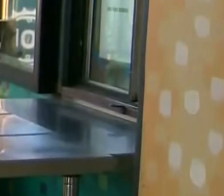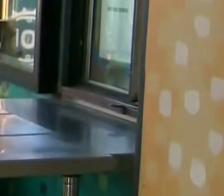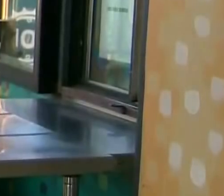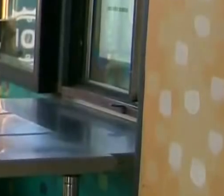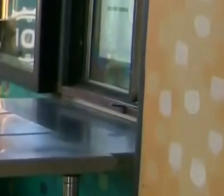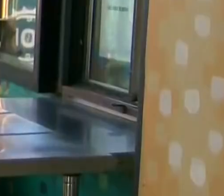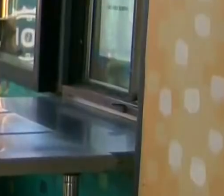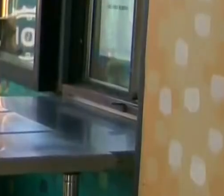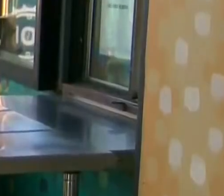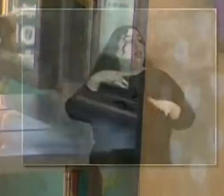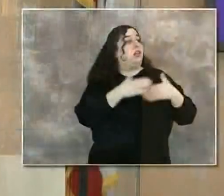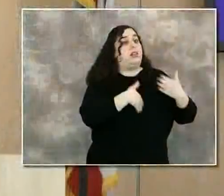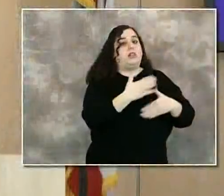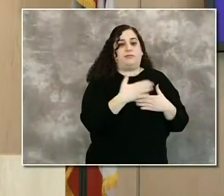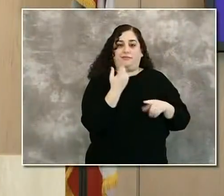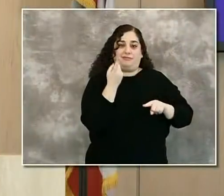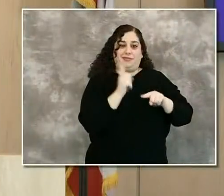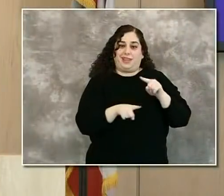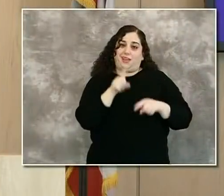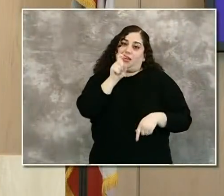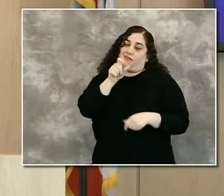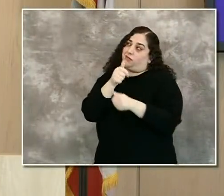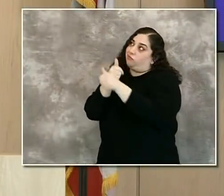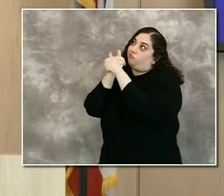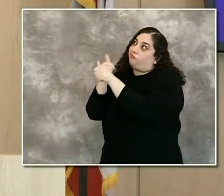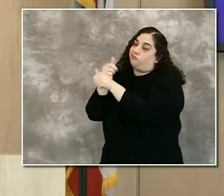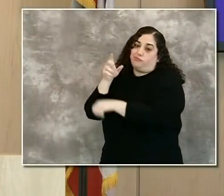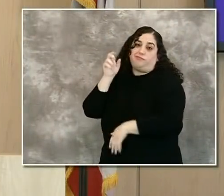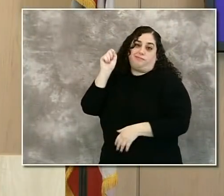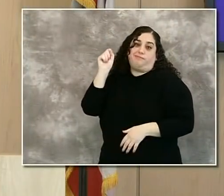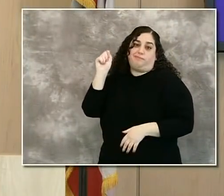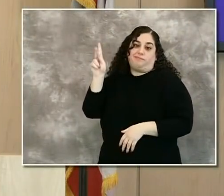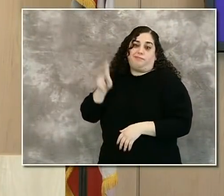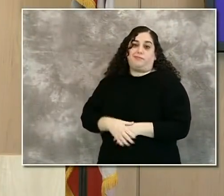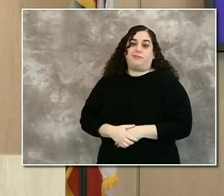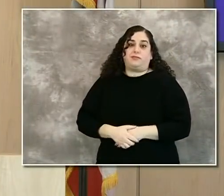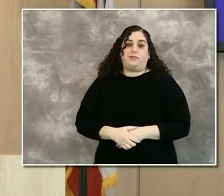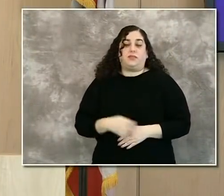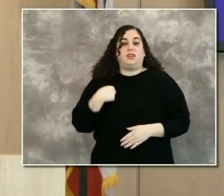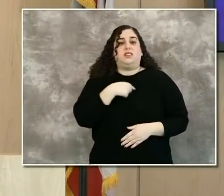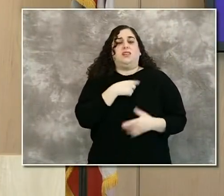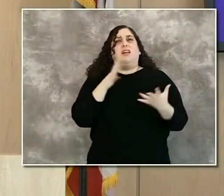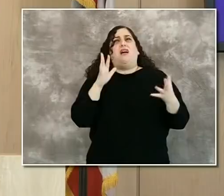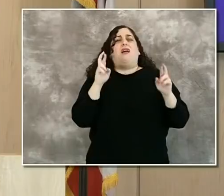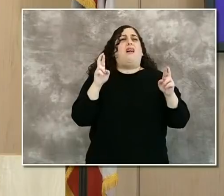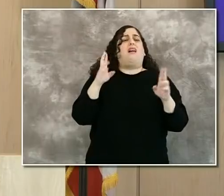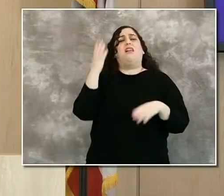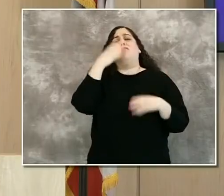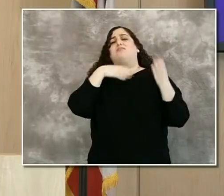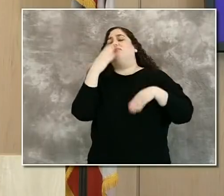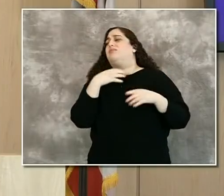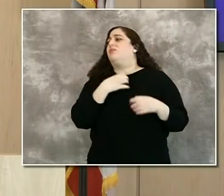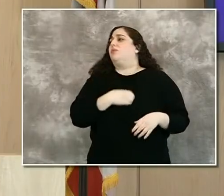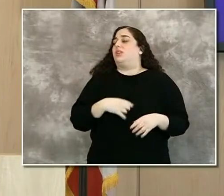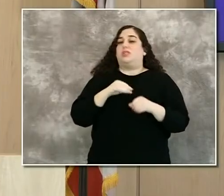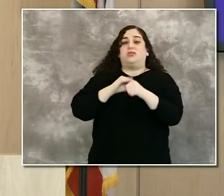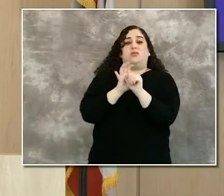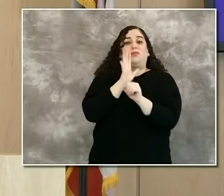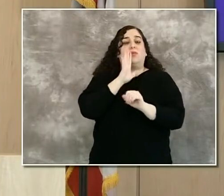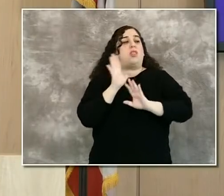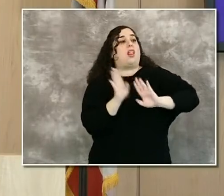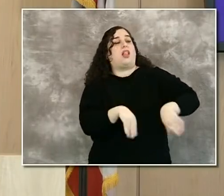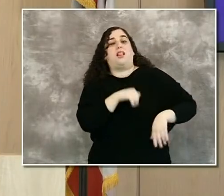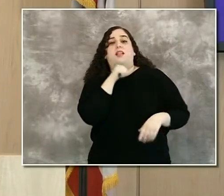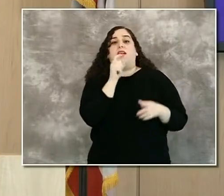or by delivery. We can't avoid COVID. We can't wish it away. We can't blame it. It's not the fault of a